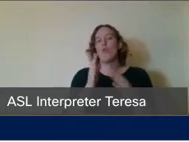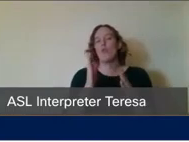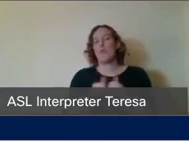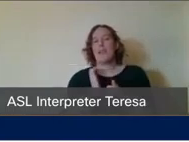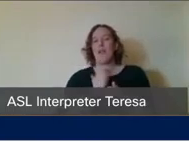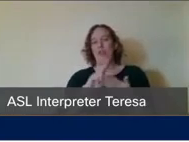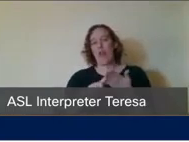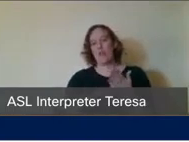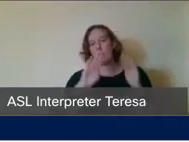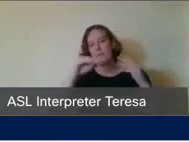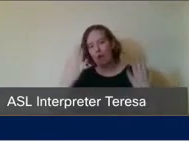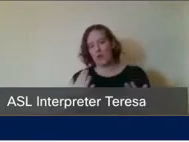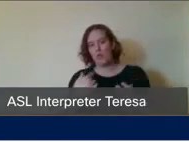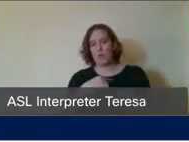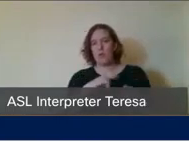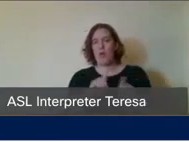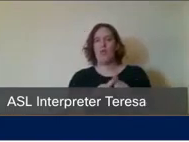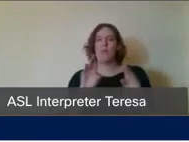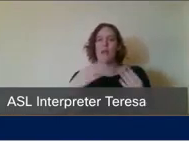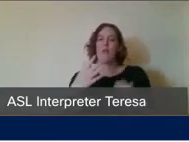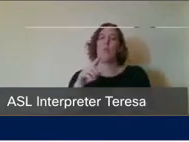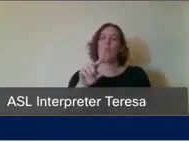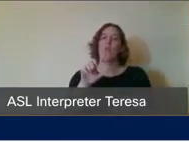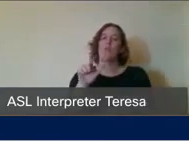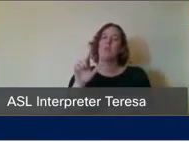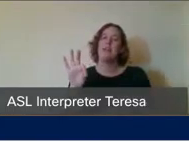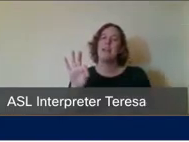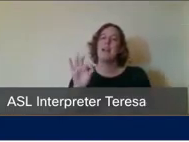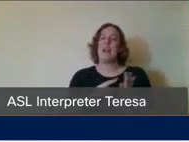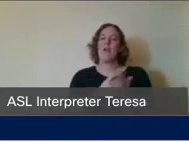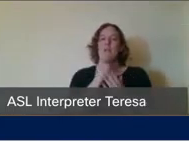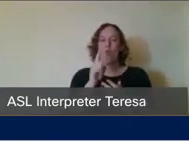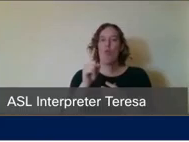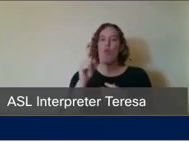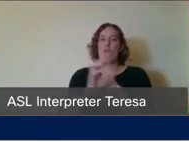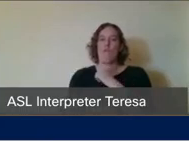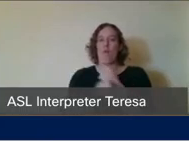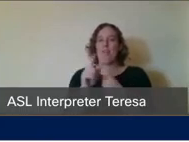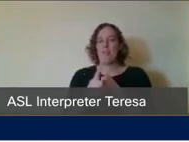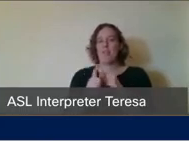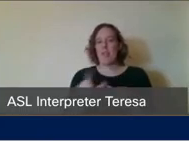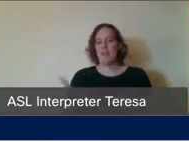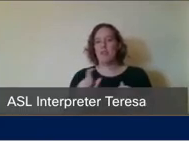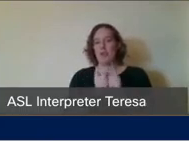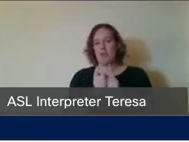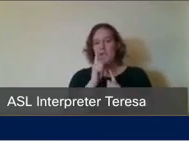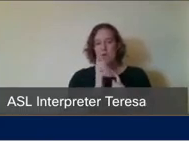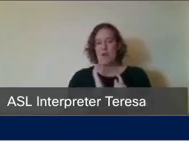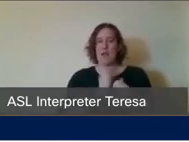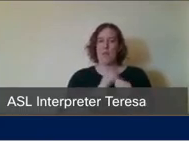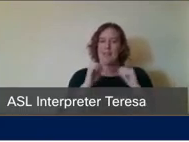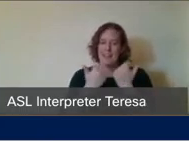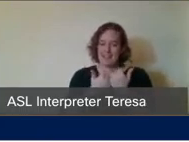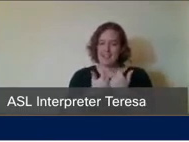also provided 129 hours of foreign language translation for our agency clients